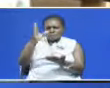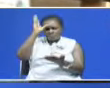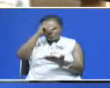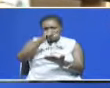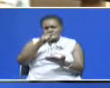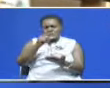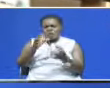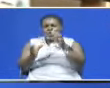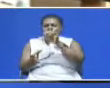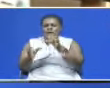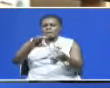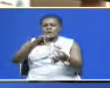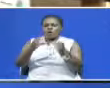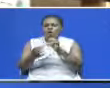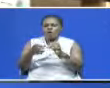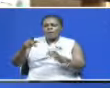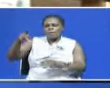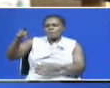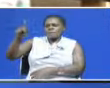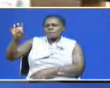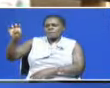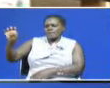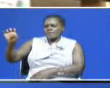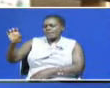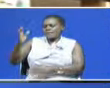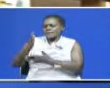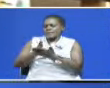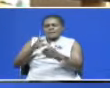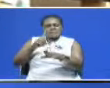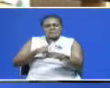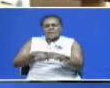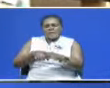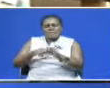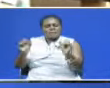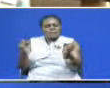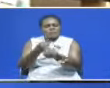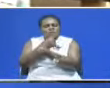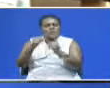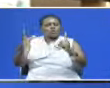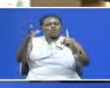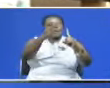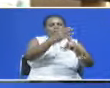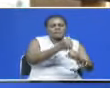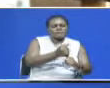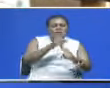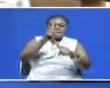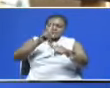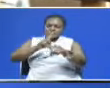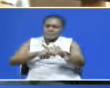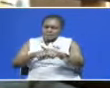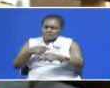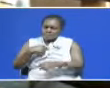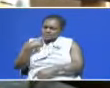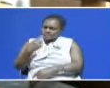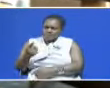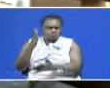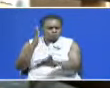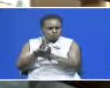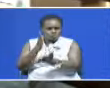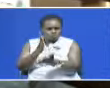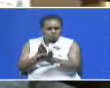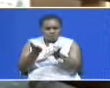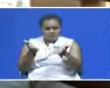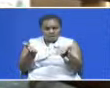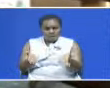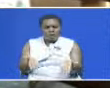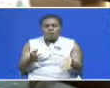laboratory consumables and PPEs, this sometimes is not achievable. At the moment, I can say for sure,